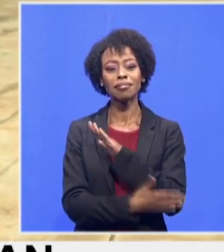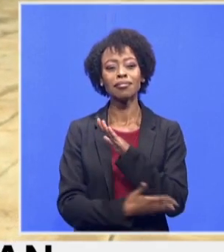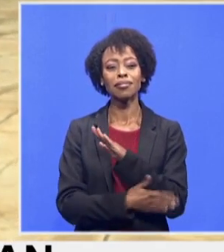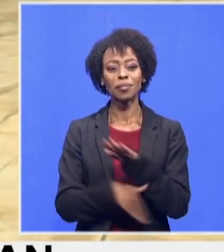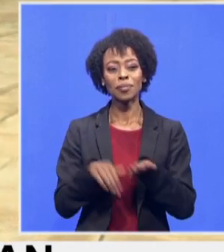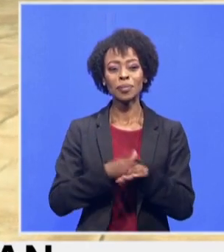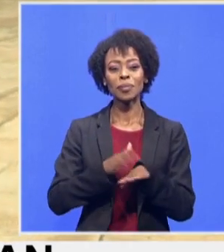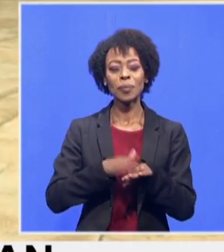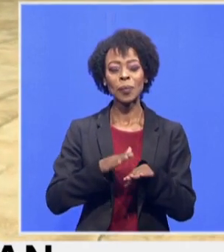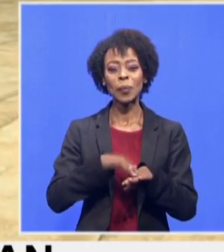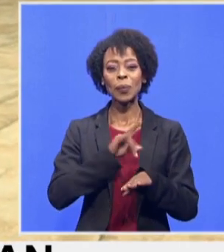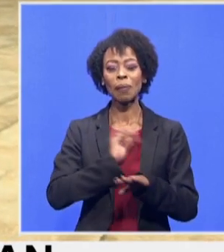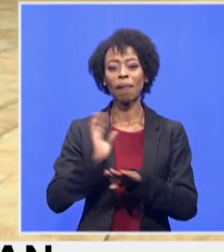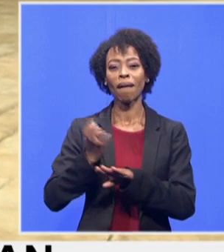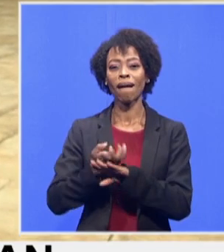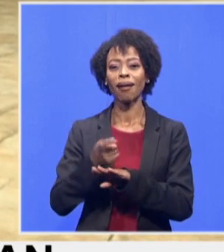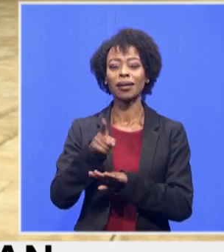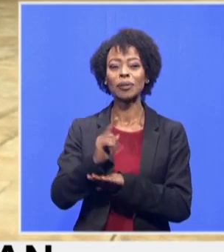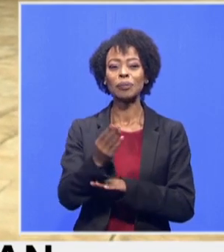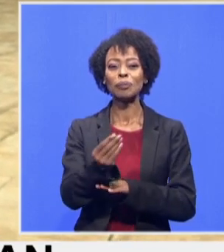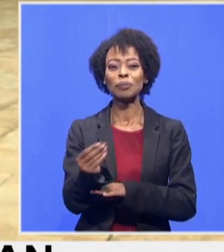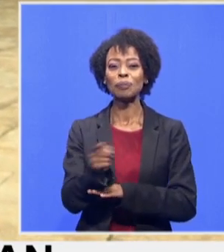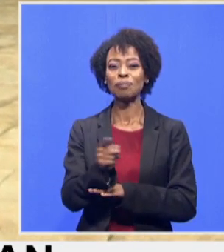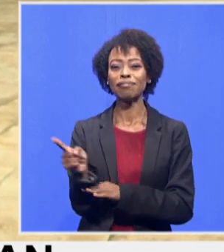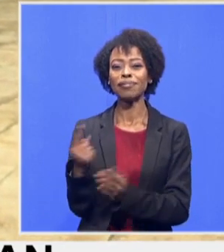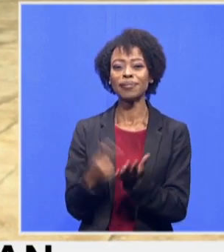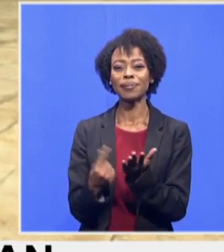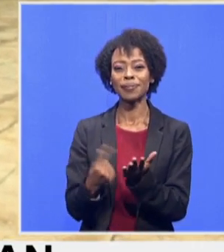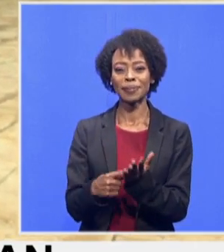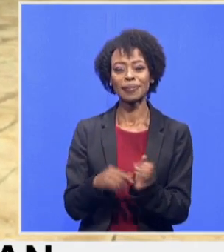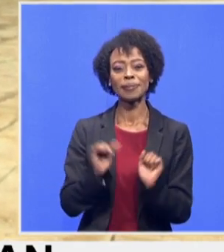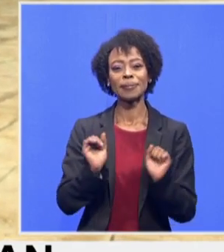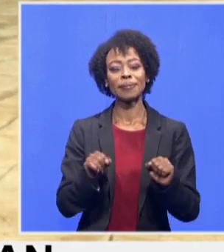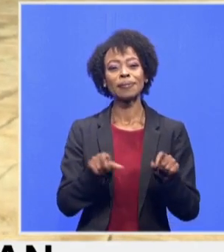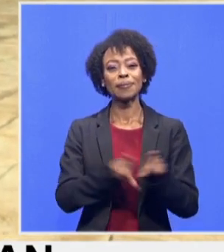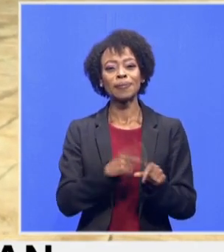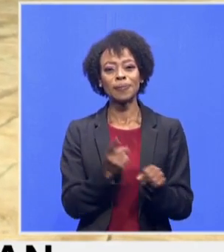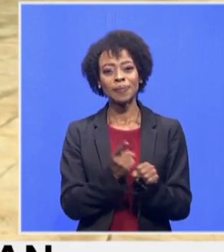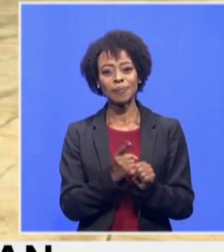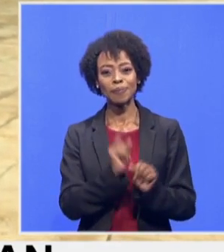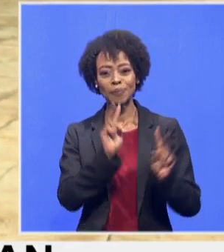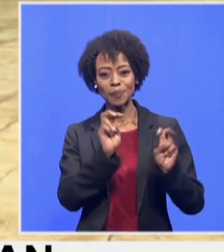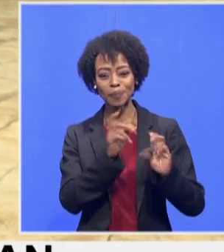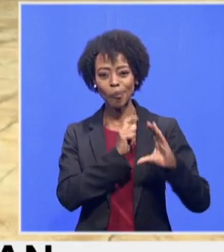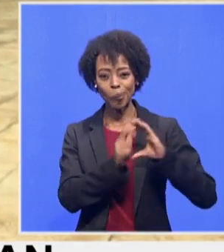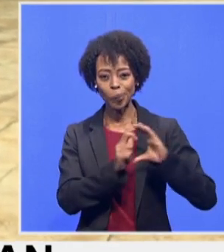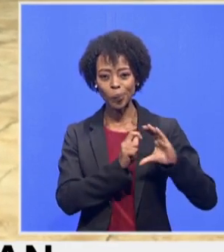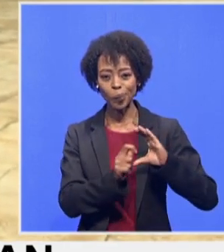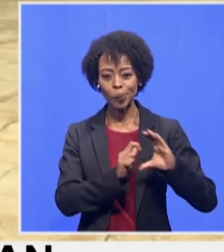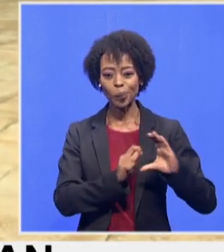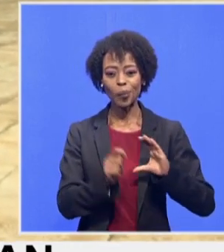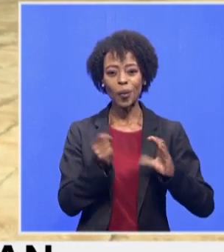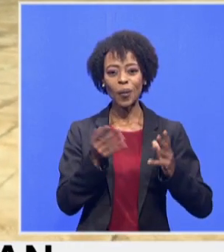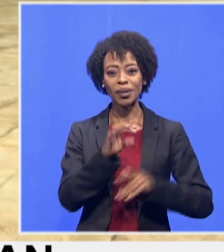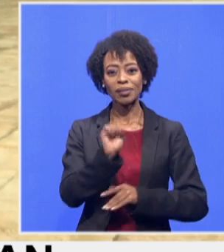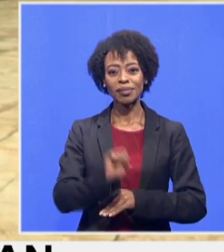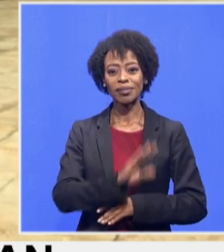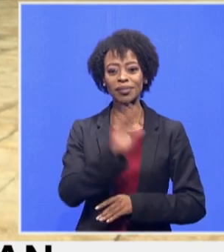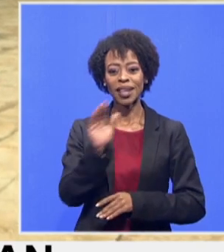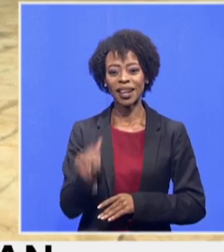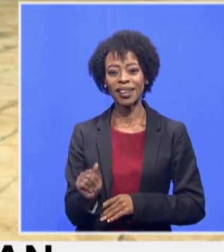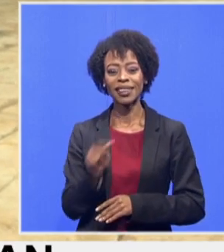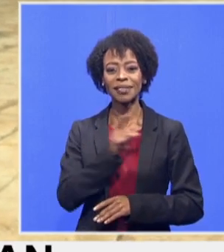the gold deposits that are there within Uganda. You also look at issues of telecommunications, where South Africa is a